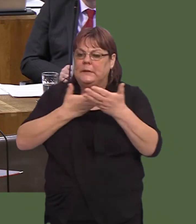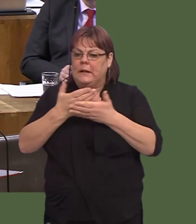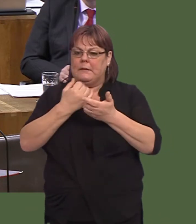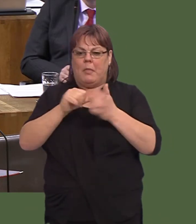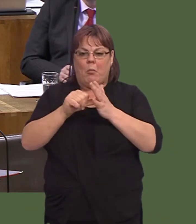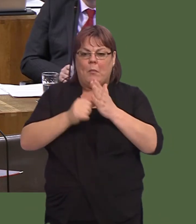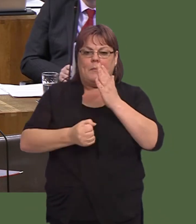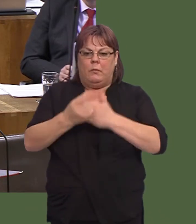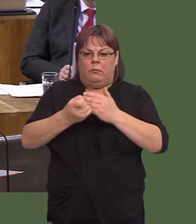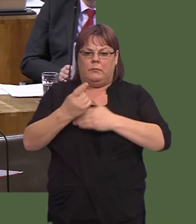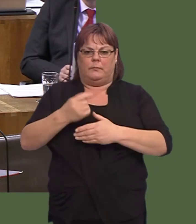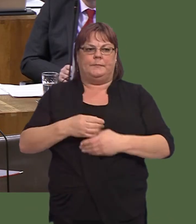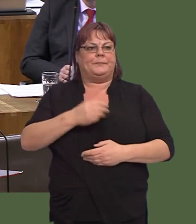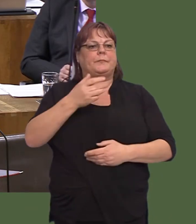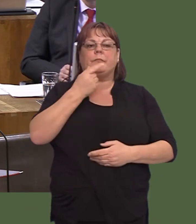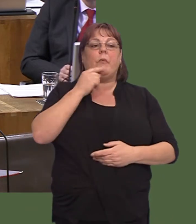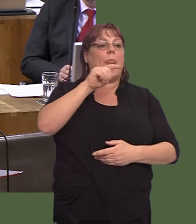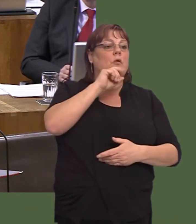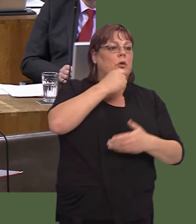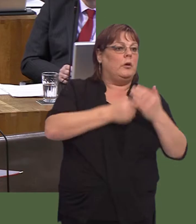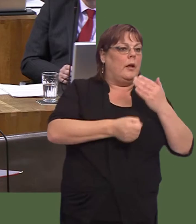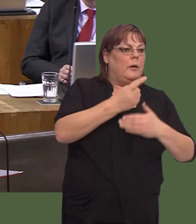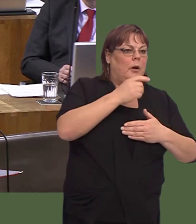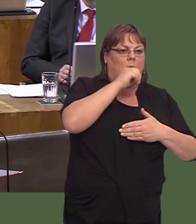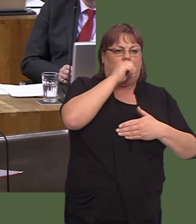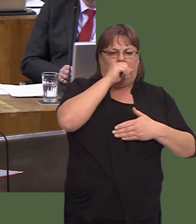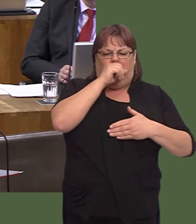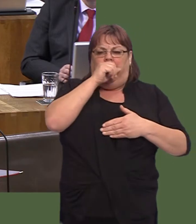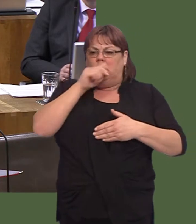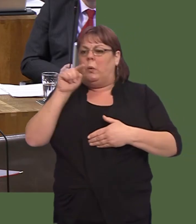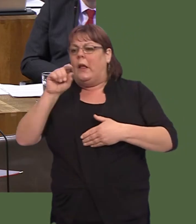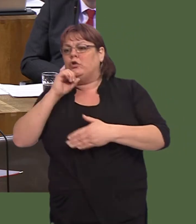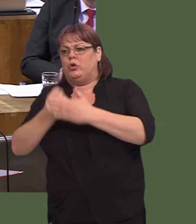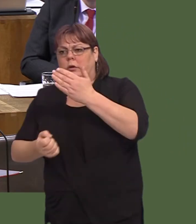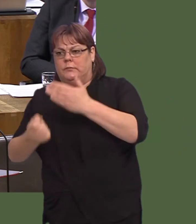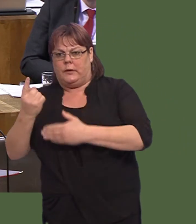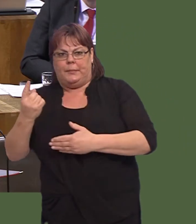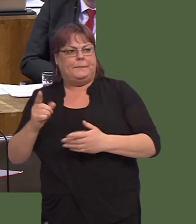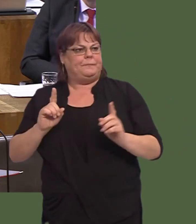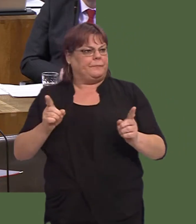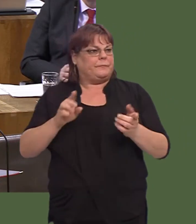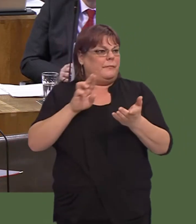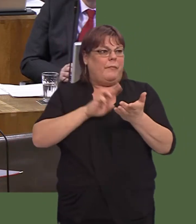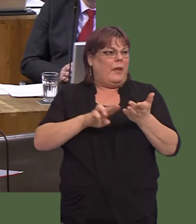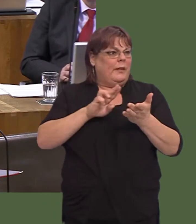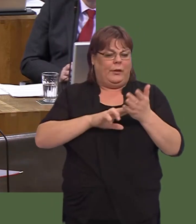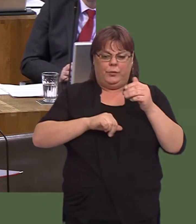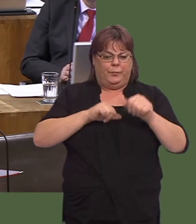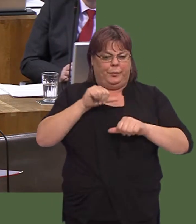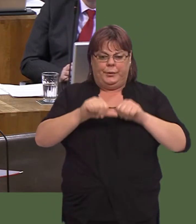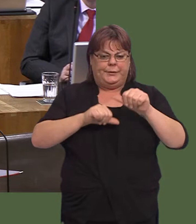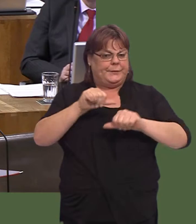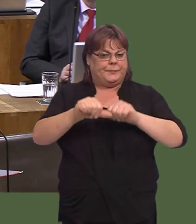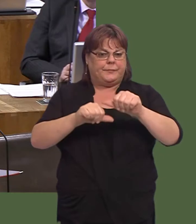that were arising. People were saying, well, this should happen or that should rather happen. That's quite a natural process in the